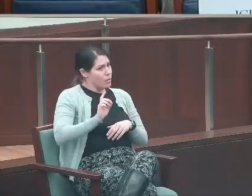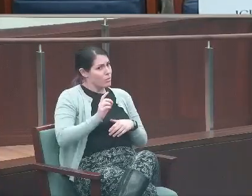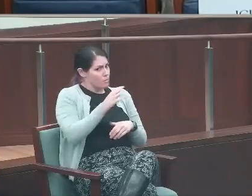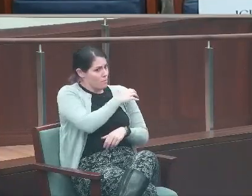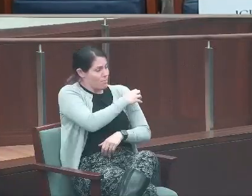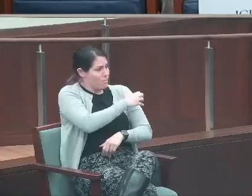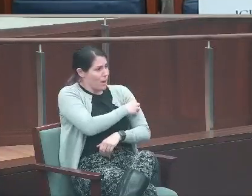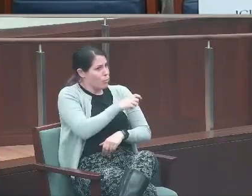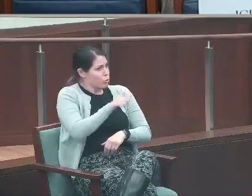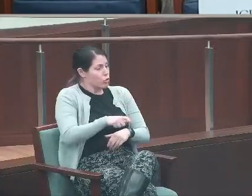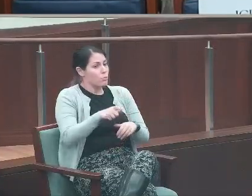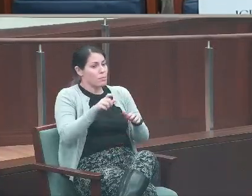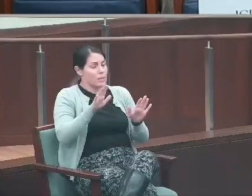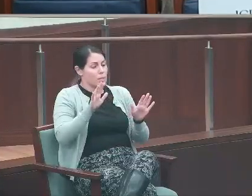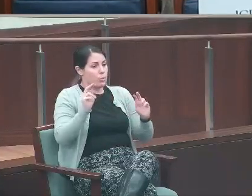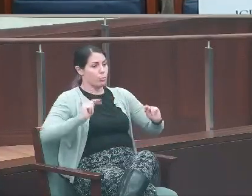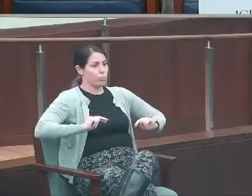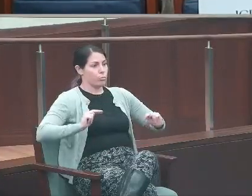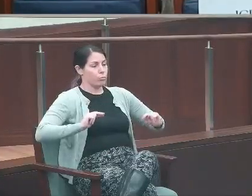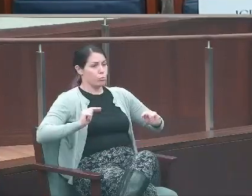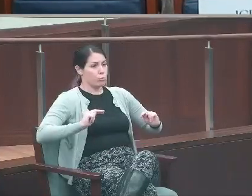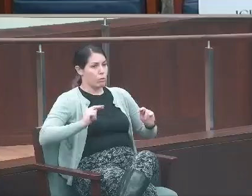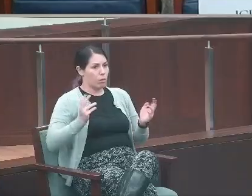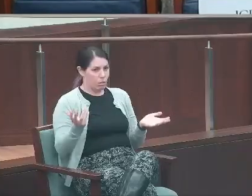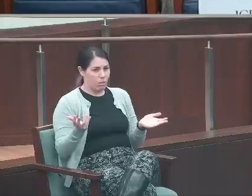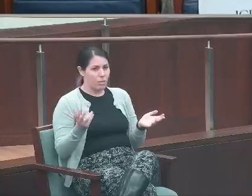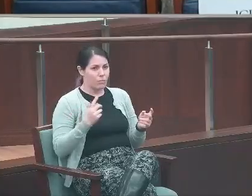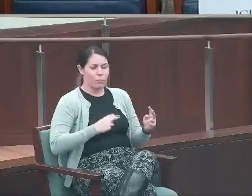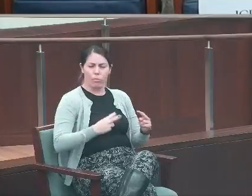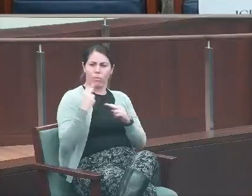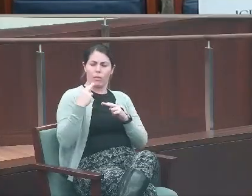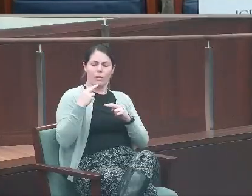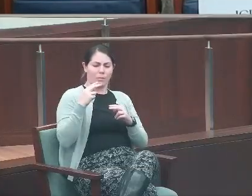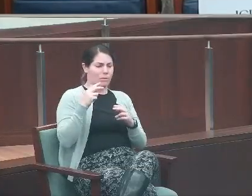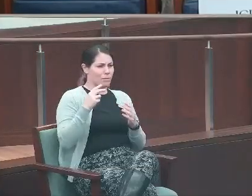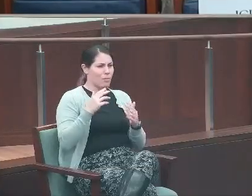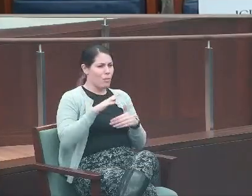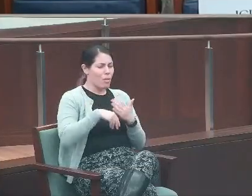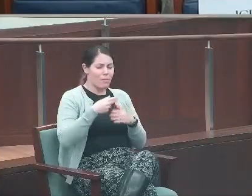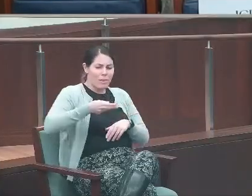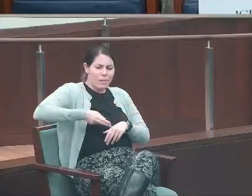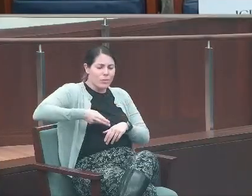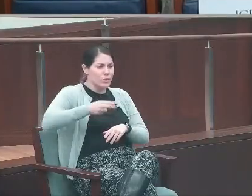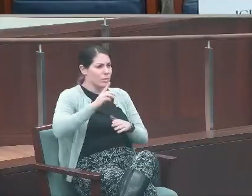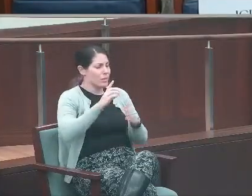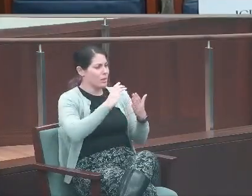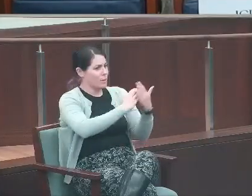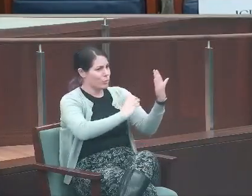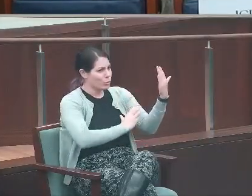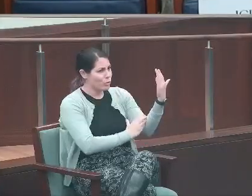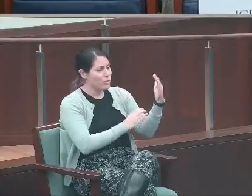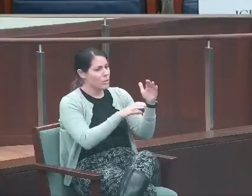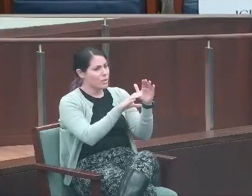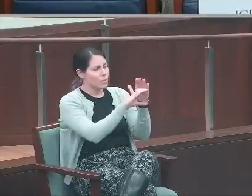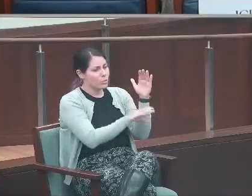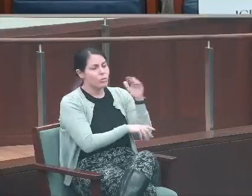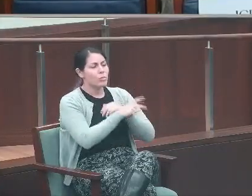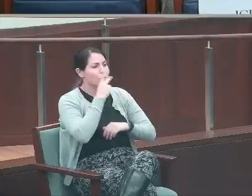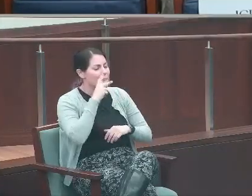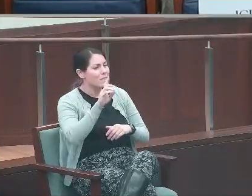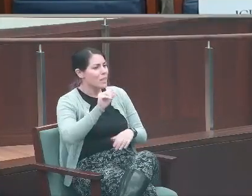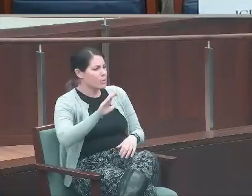be decentralized, right? If you look back at the Constitution and the Declaration of Independence, you can read those documents as